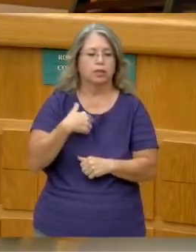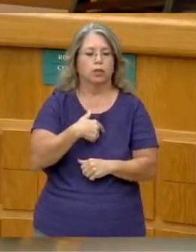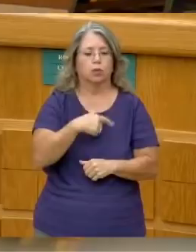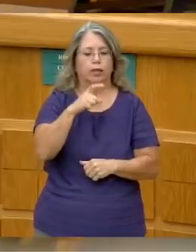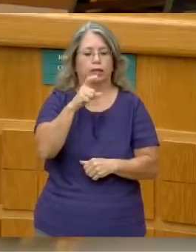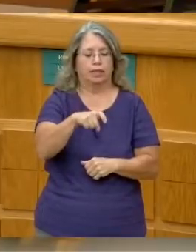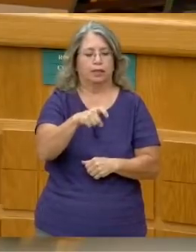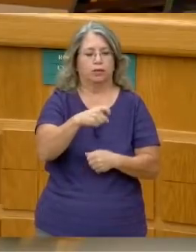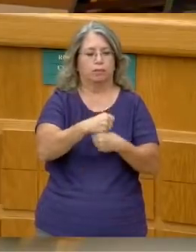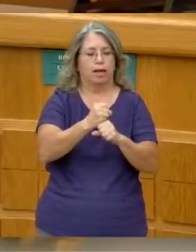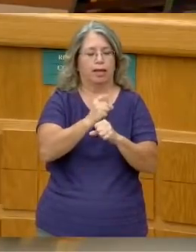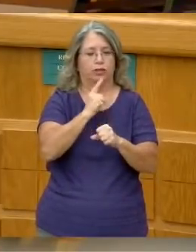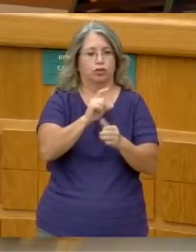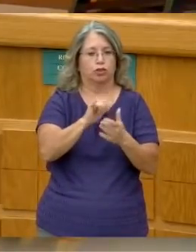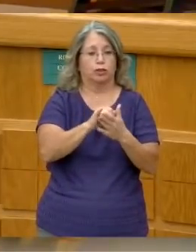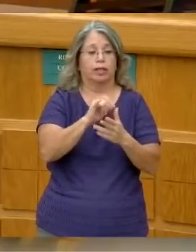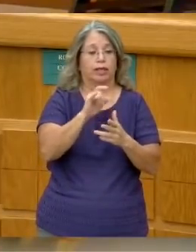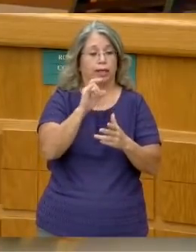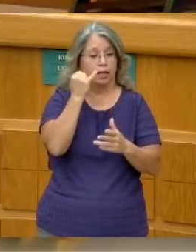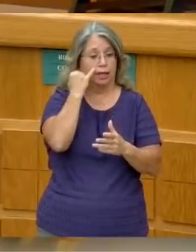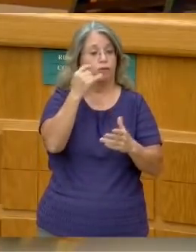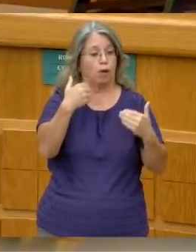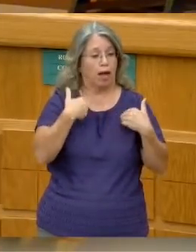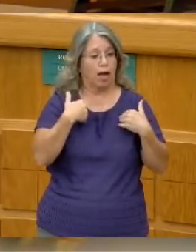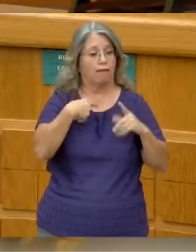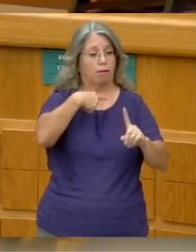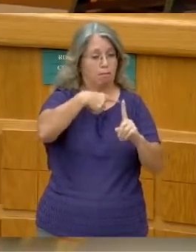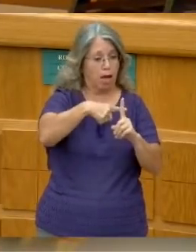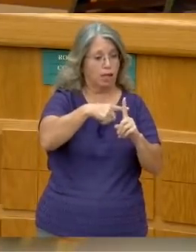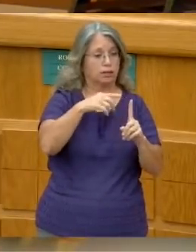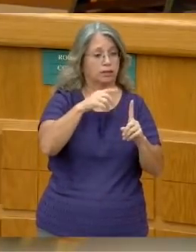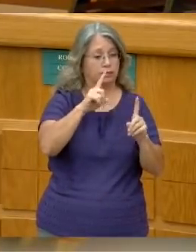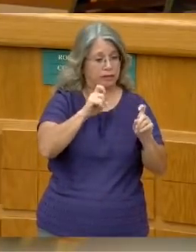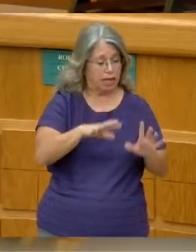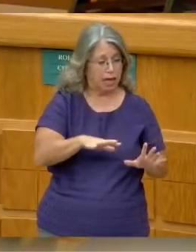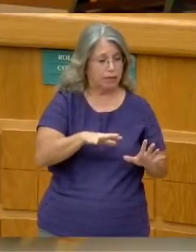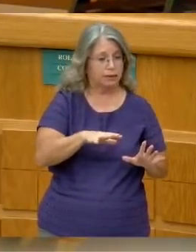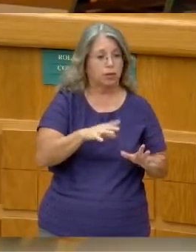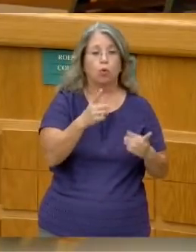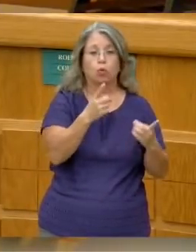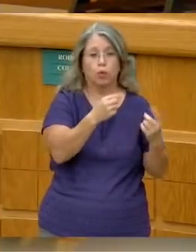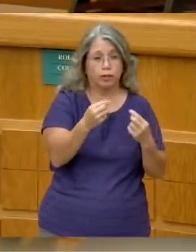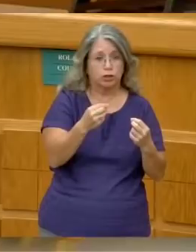know exactly what they need to do. But we don't want you to join the